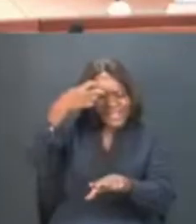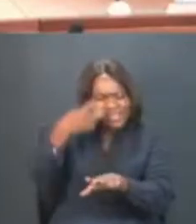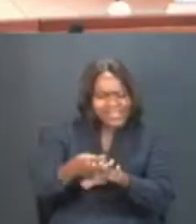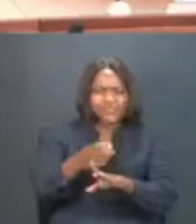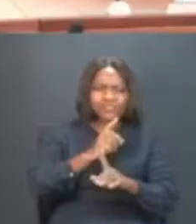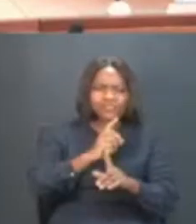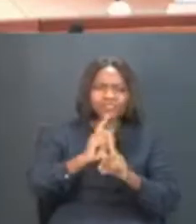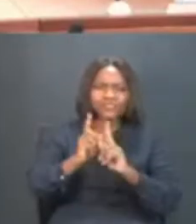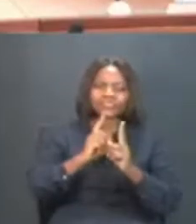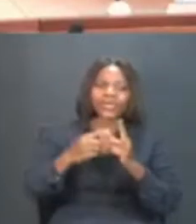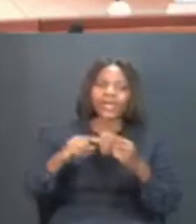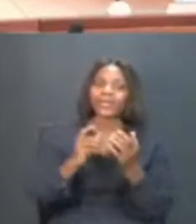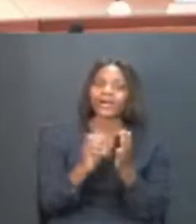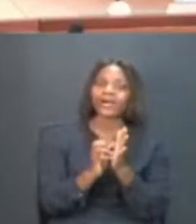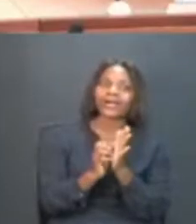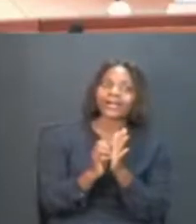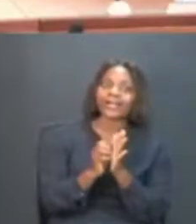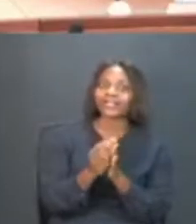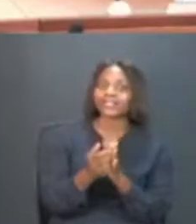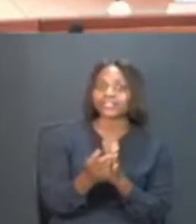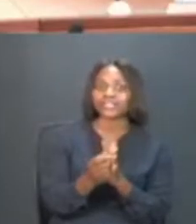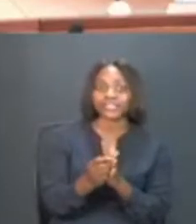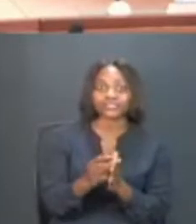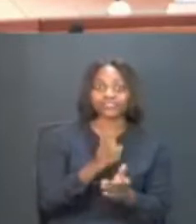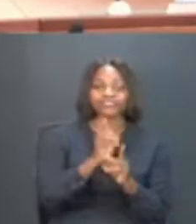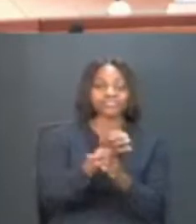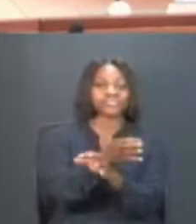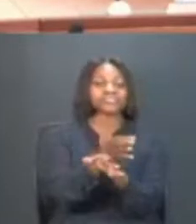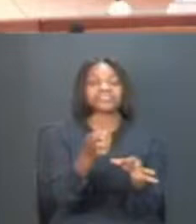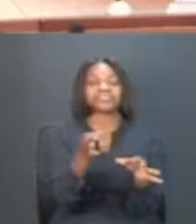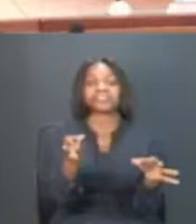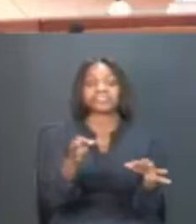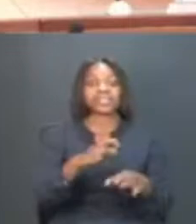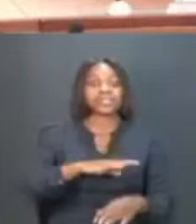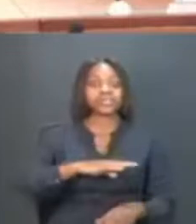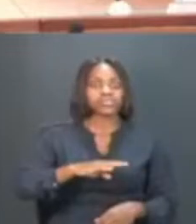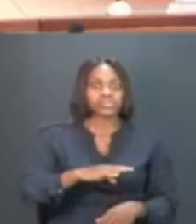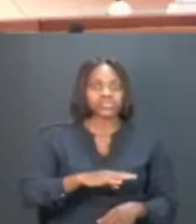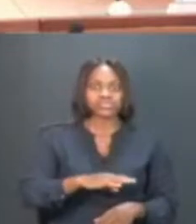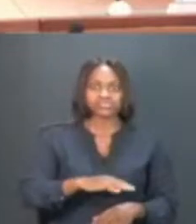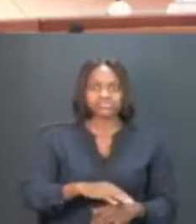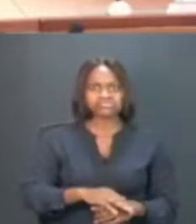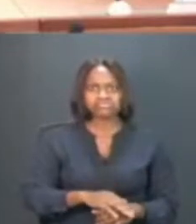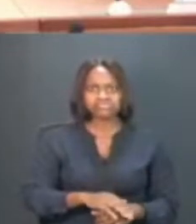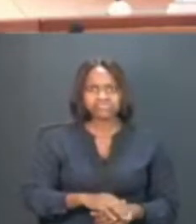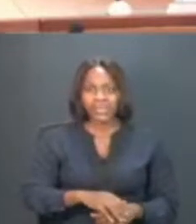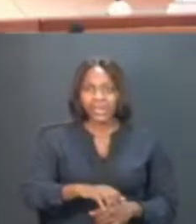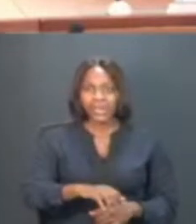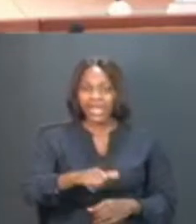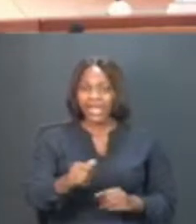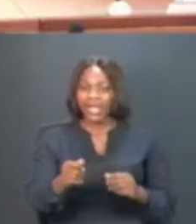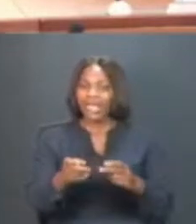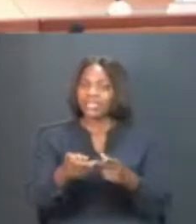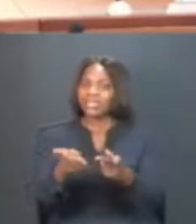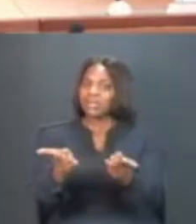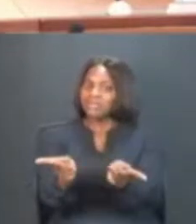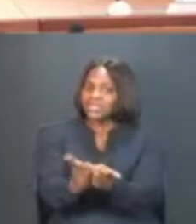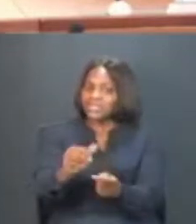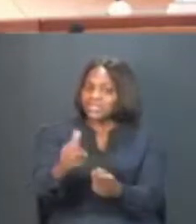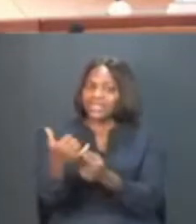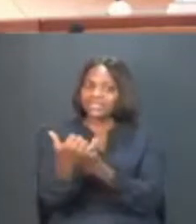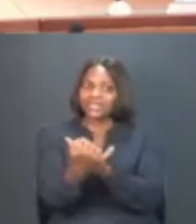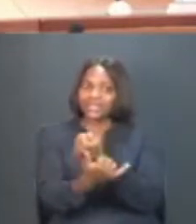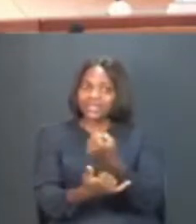cancer and speak about it confidently. Whereas in other jurisdictions,